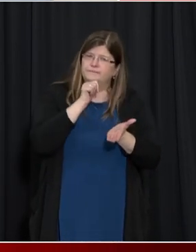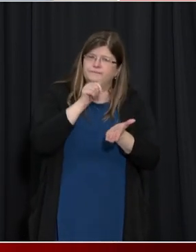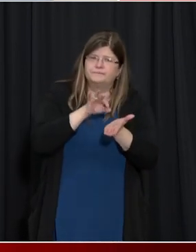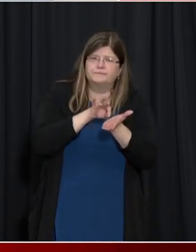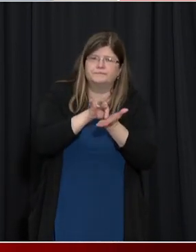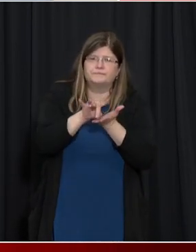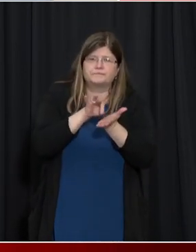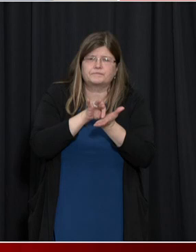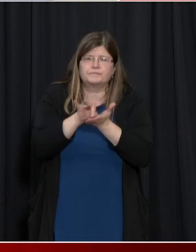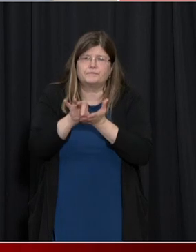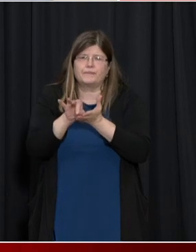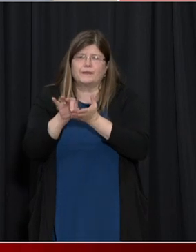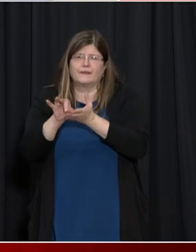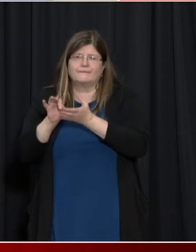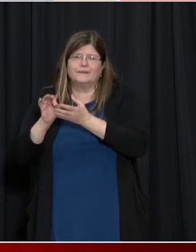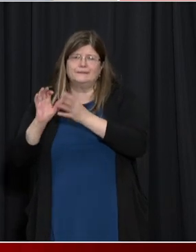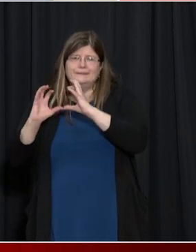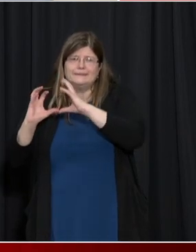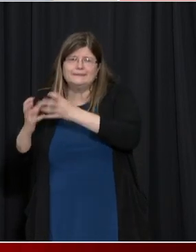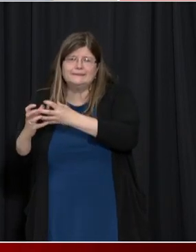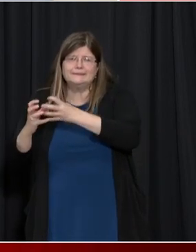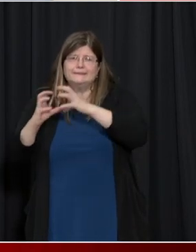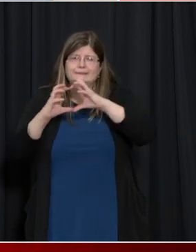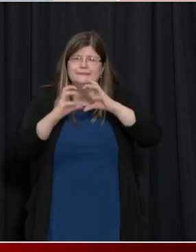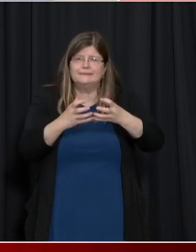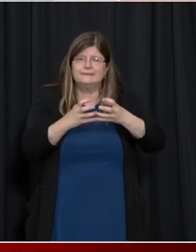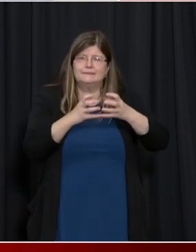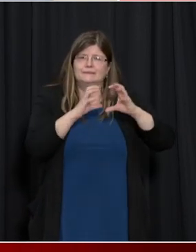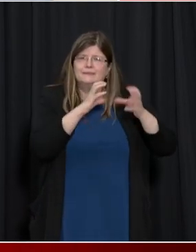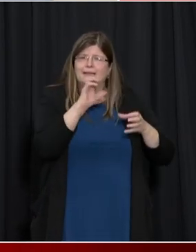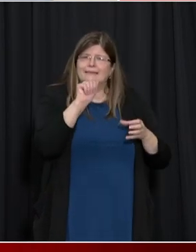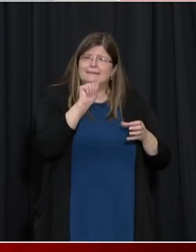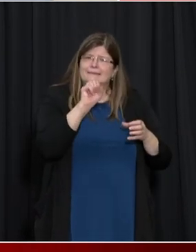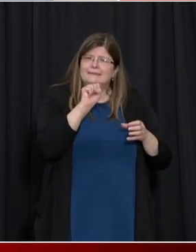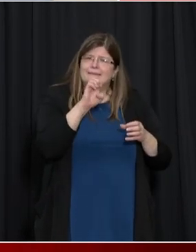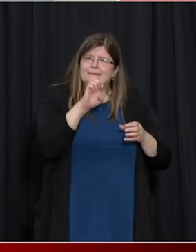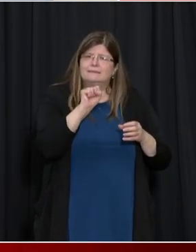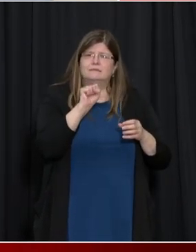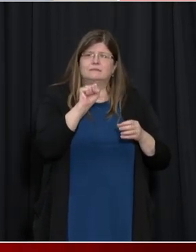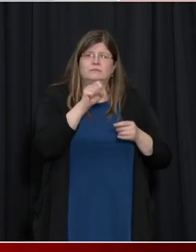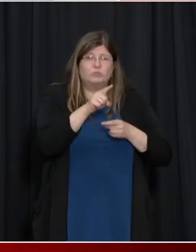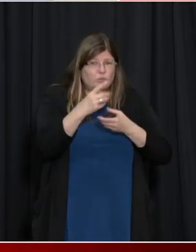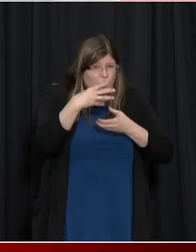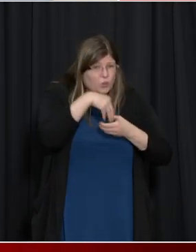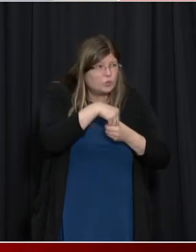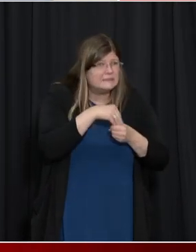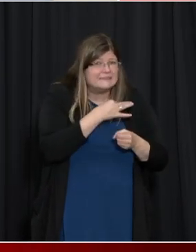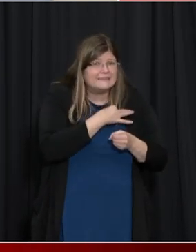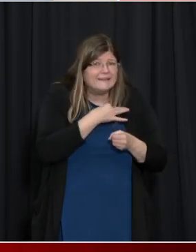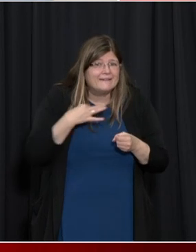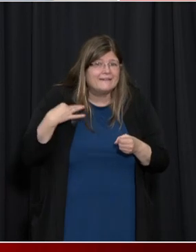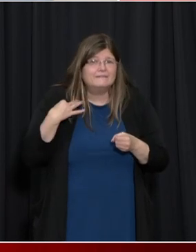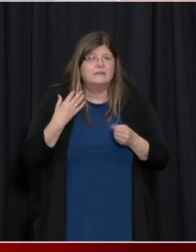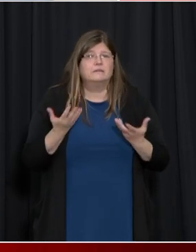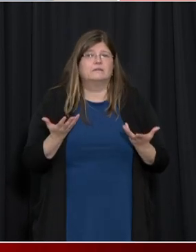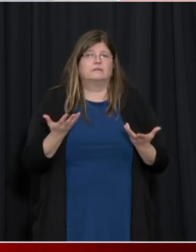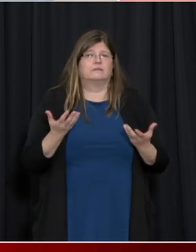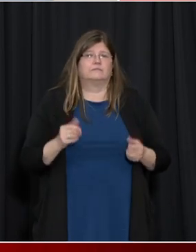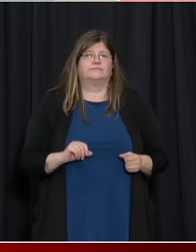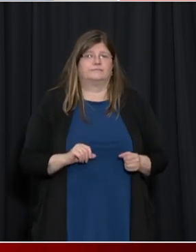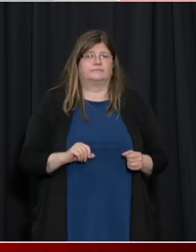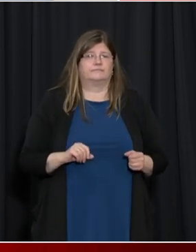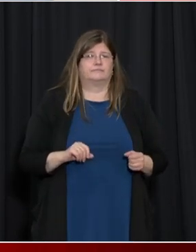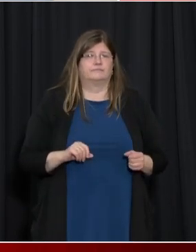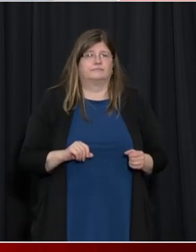and staff would be going in and out of these facilities? It applies to the residents of those facilities,